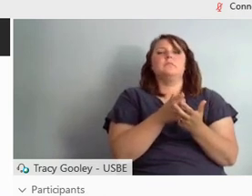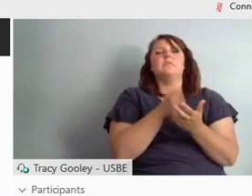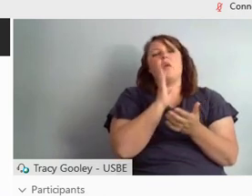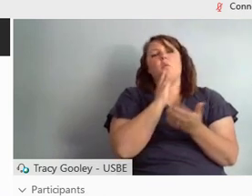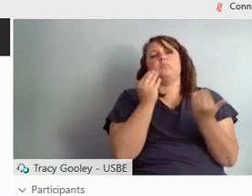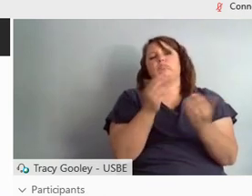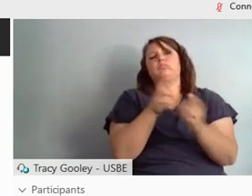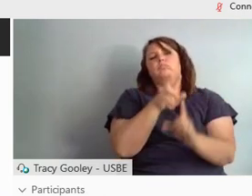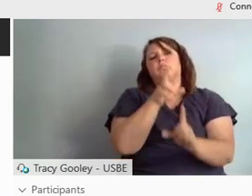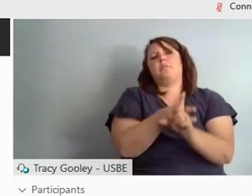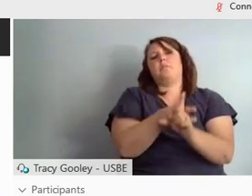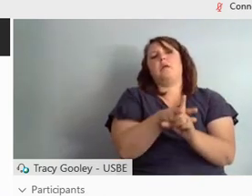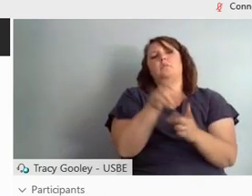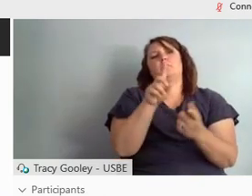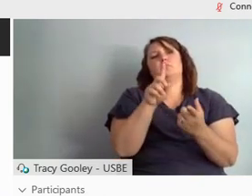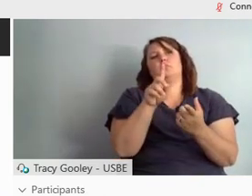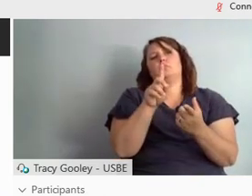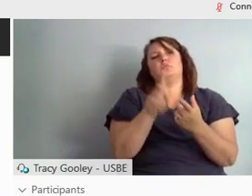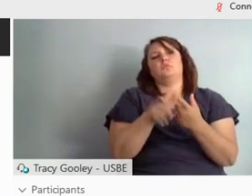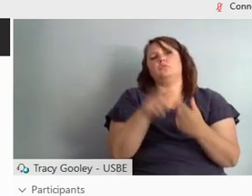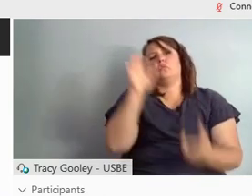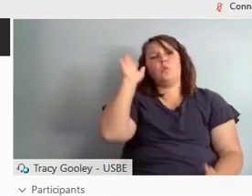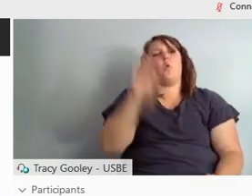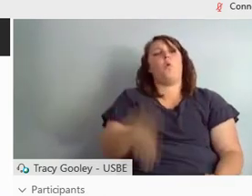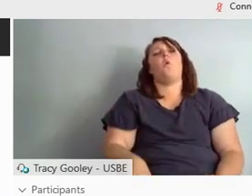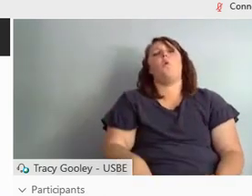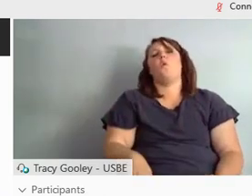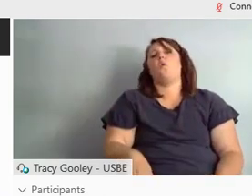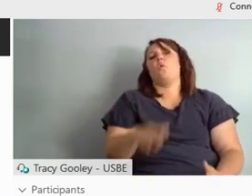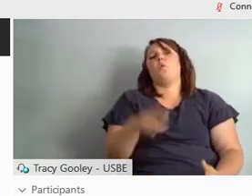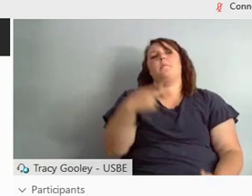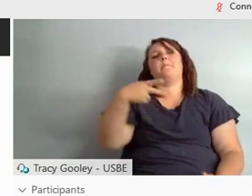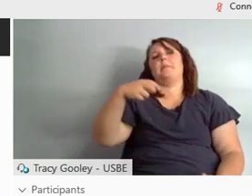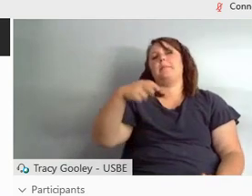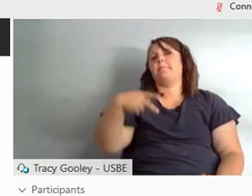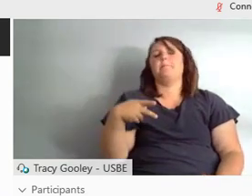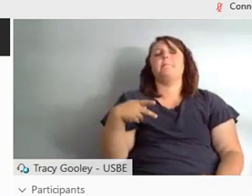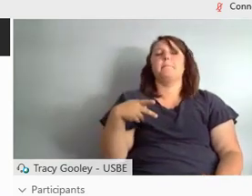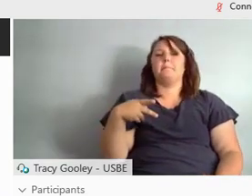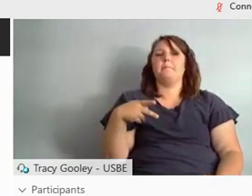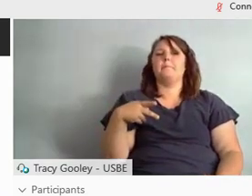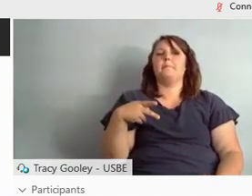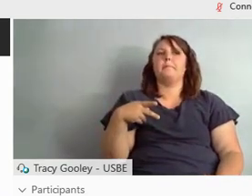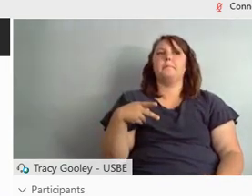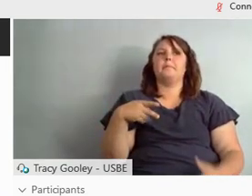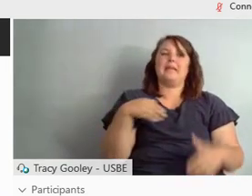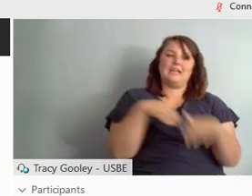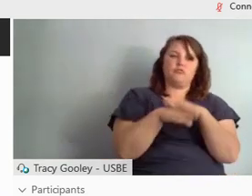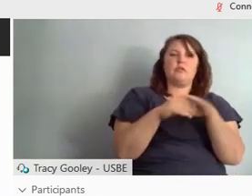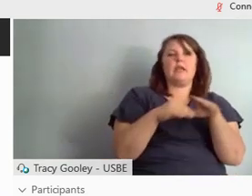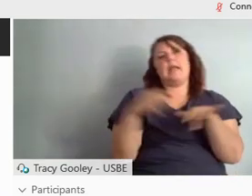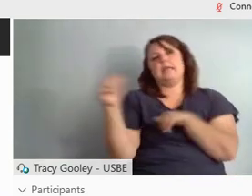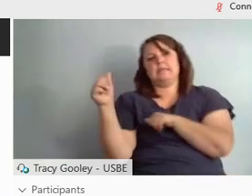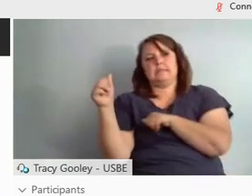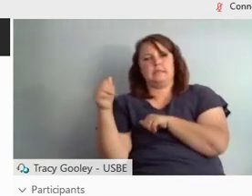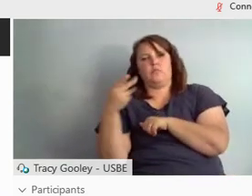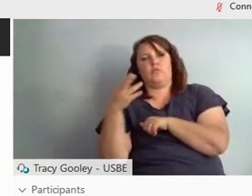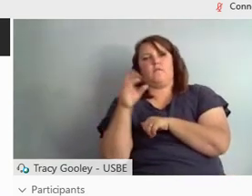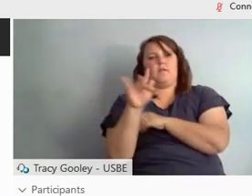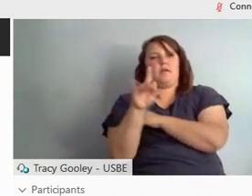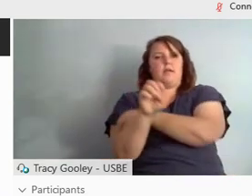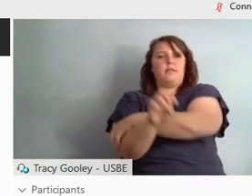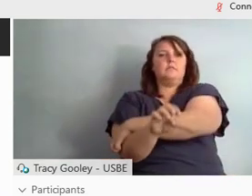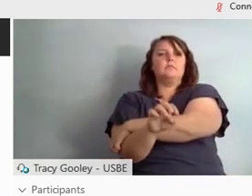that apply to the entire PEEP entry and exit